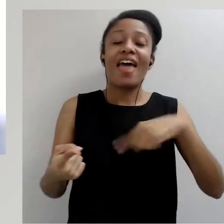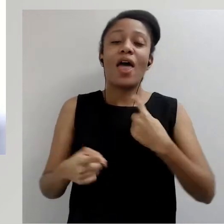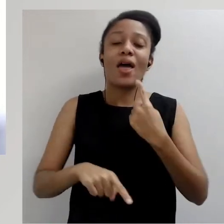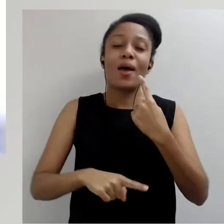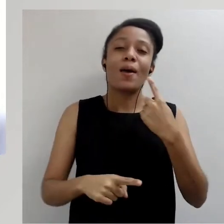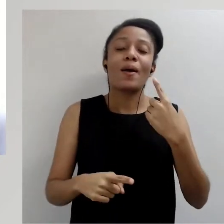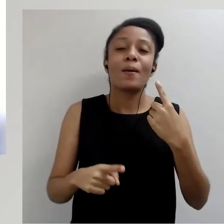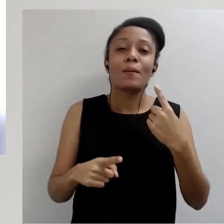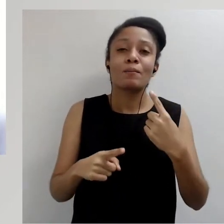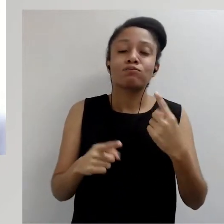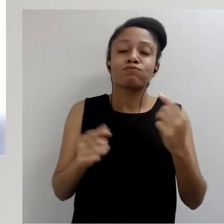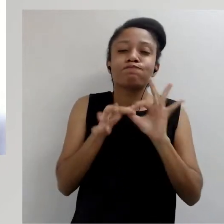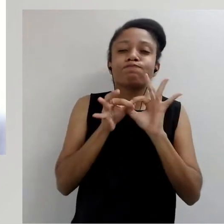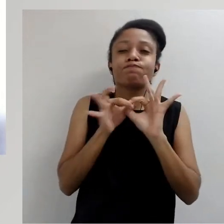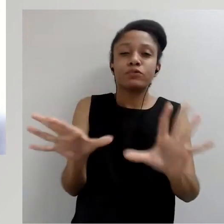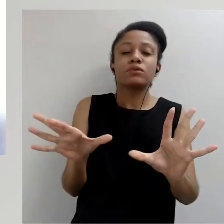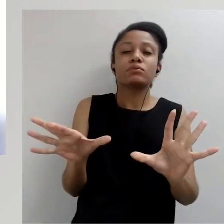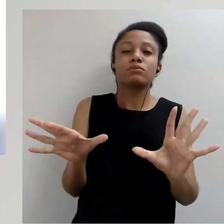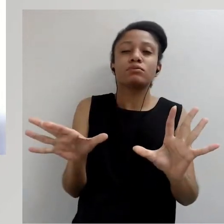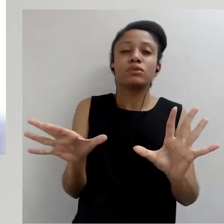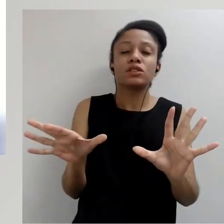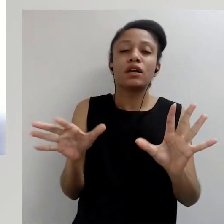because it gives more,